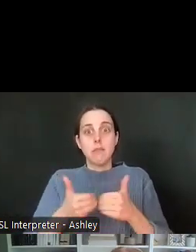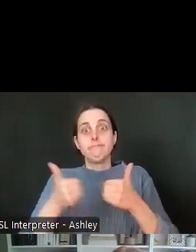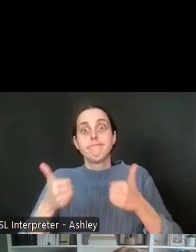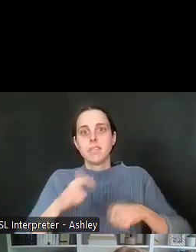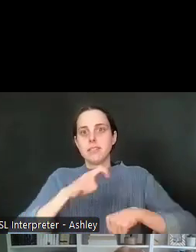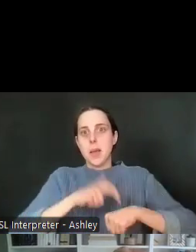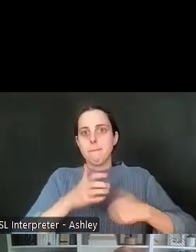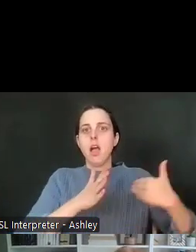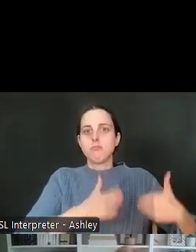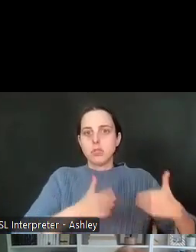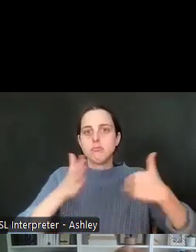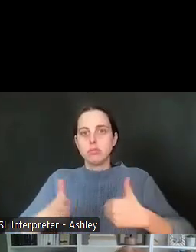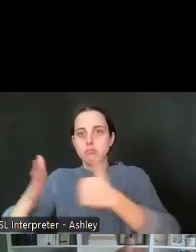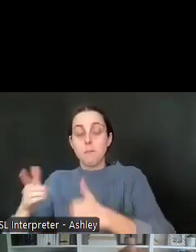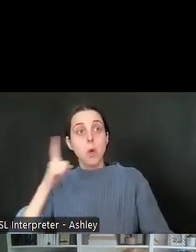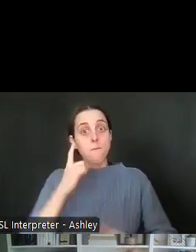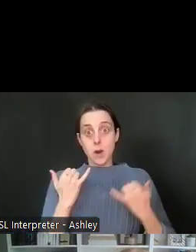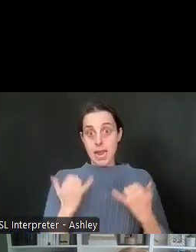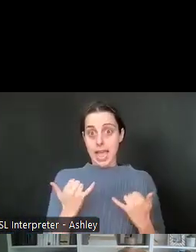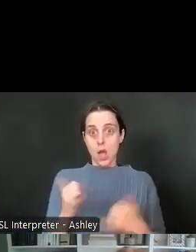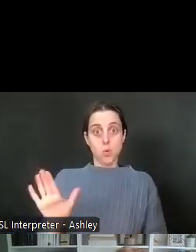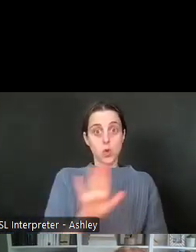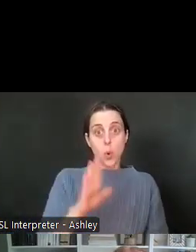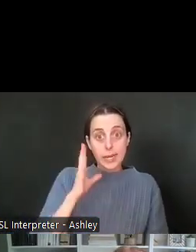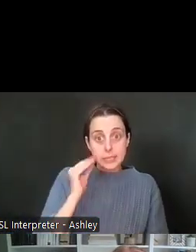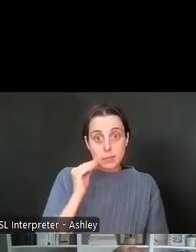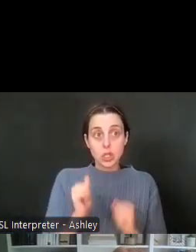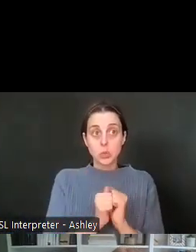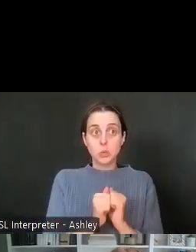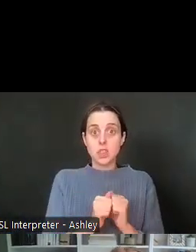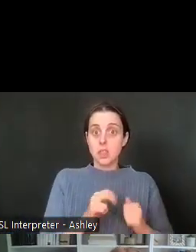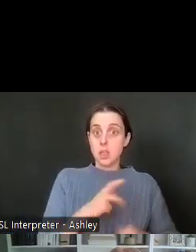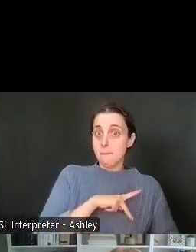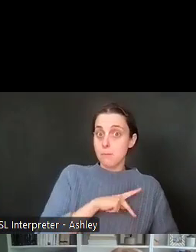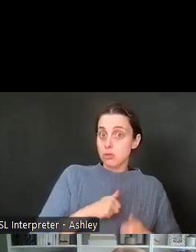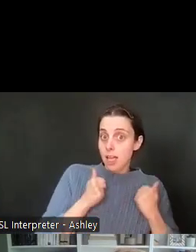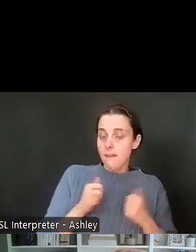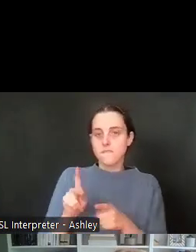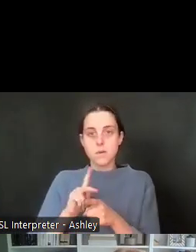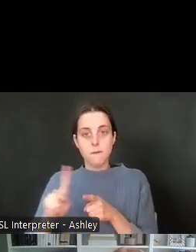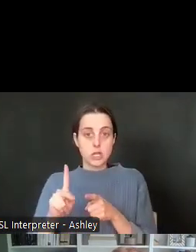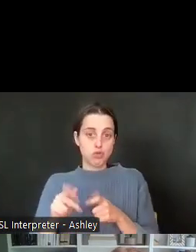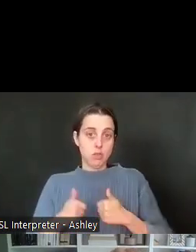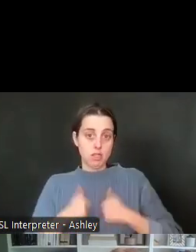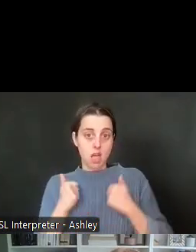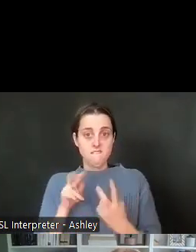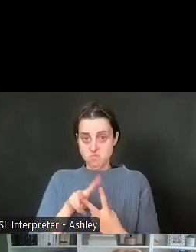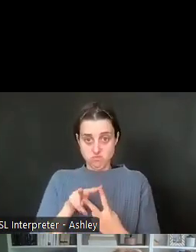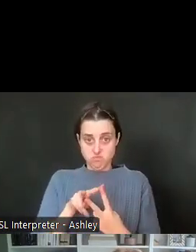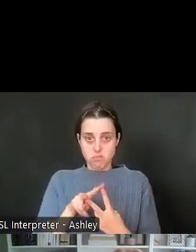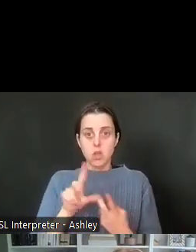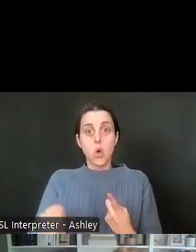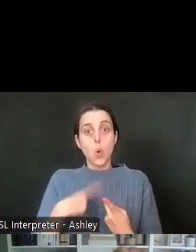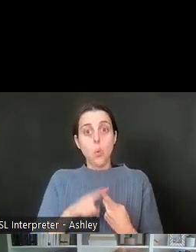professionally, where you are right now personally, when you have a significant shift in your